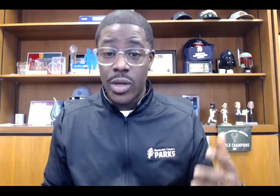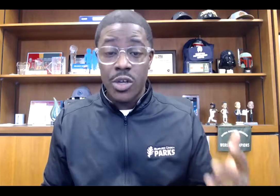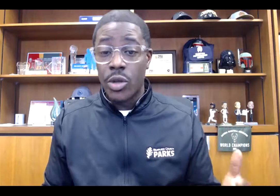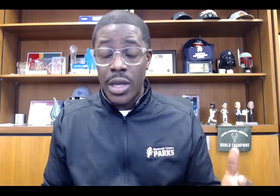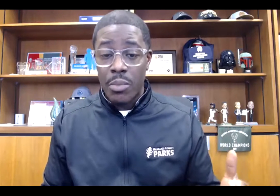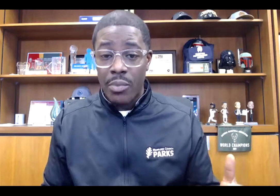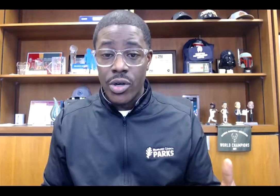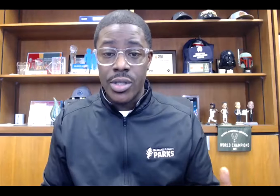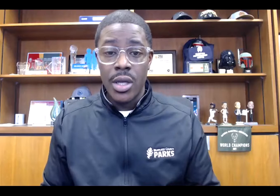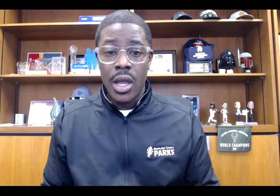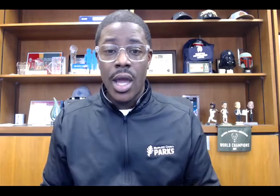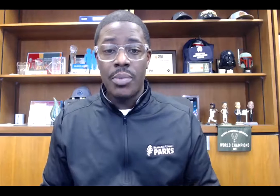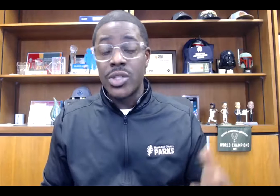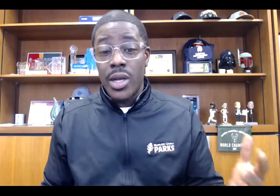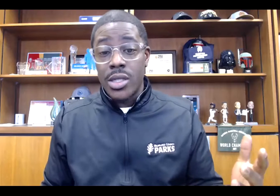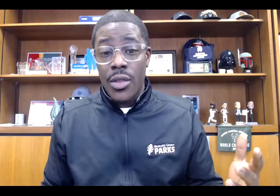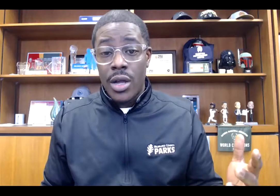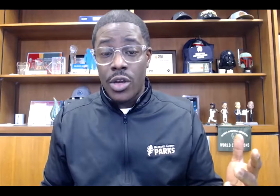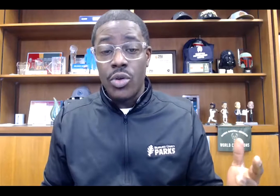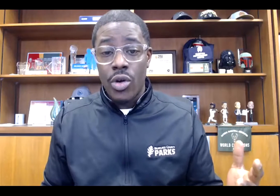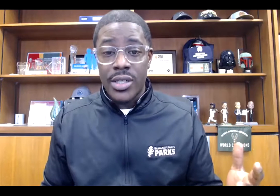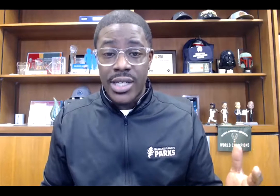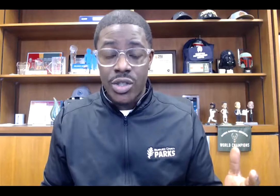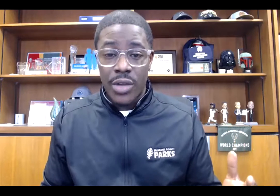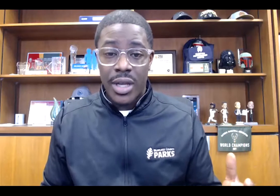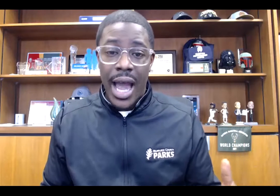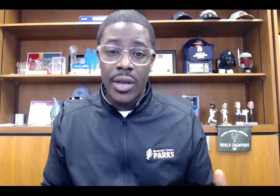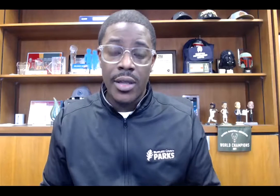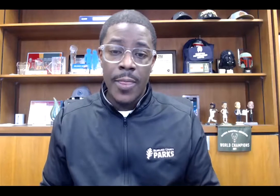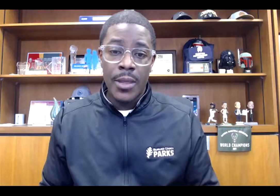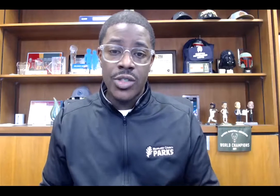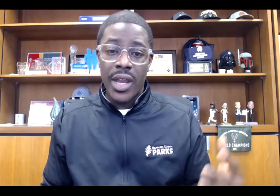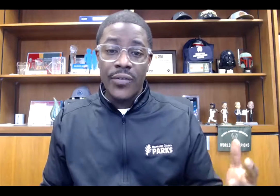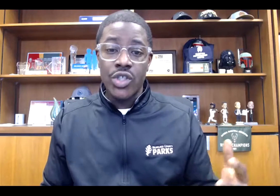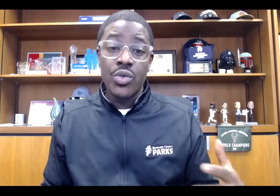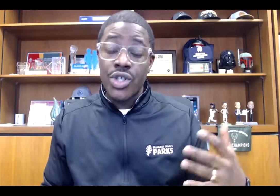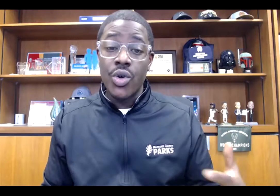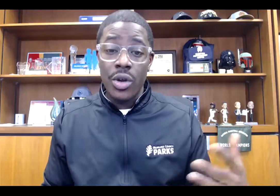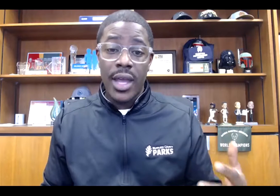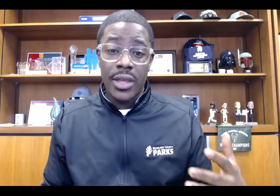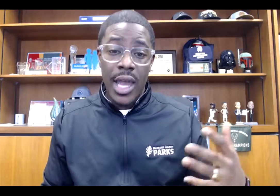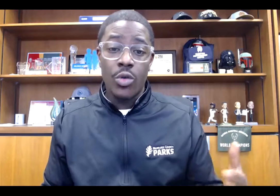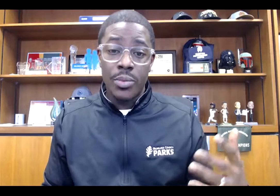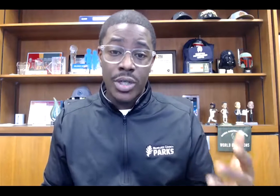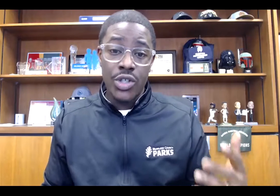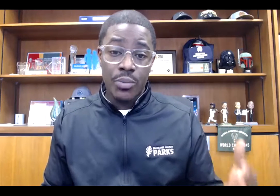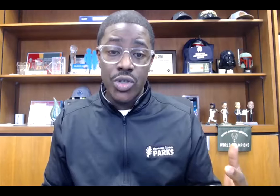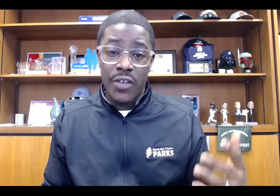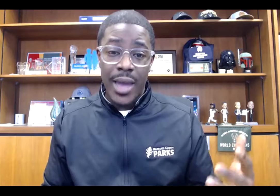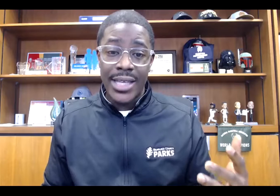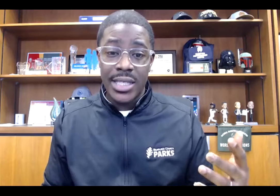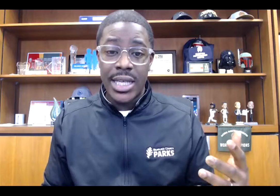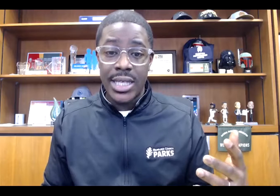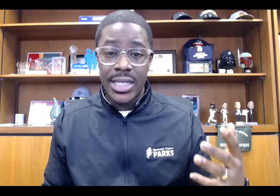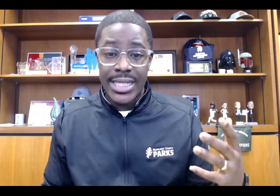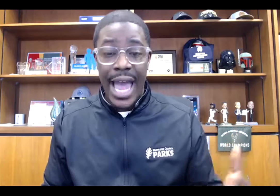staff as well as community members, but as well as all the other community organizations throughout the county. And so in efforts to ensure that the equitable distribution